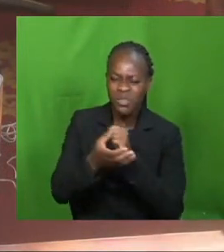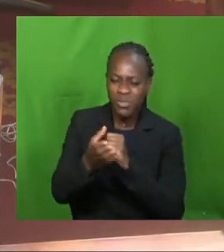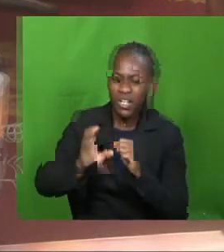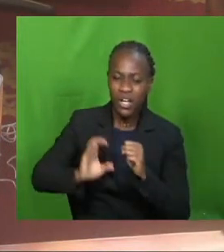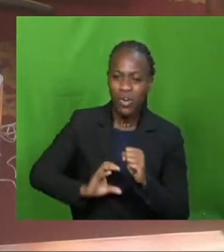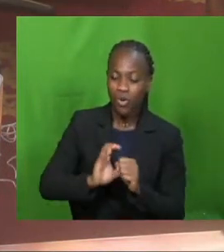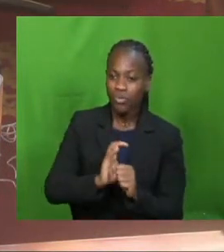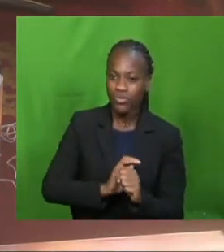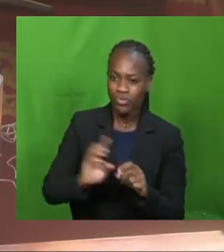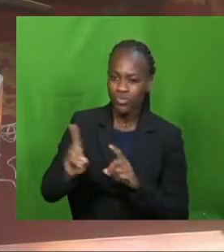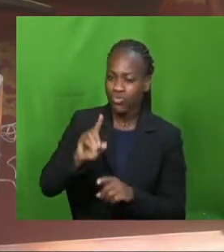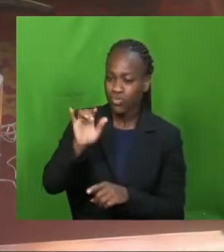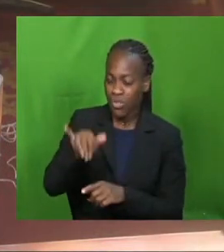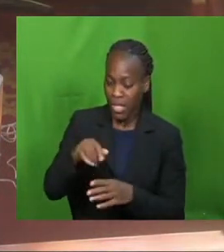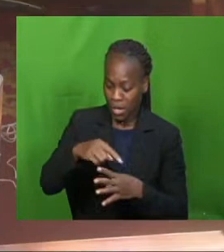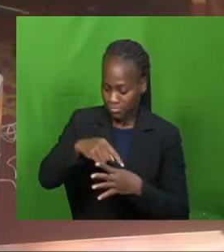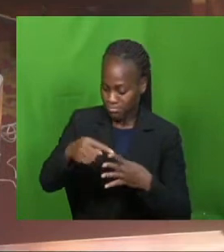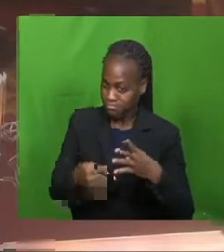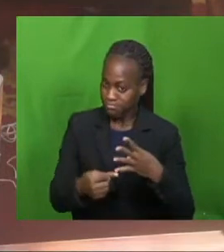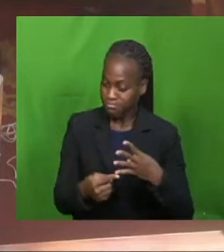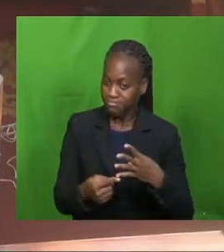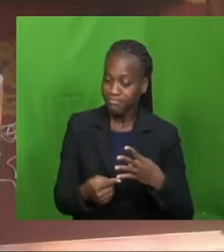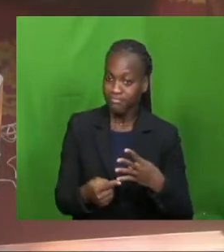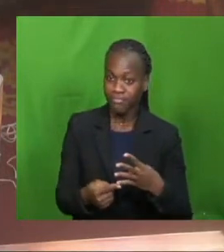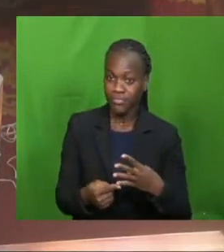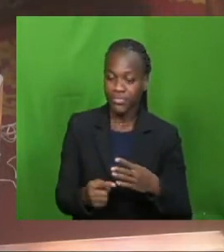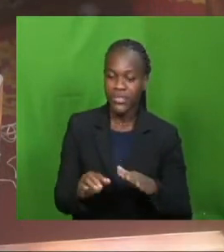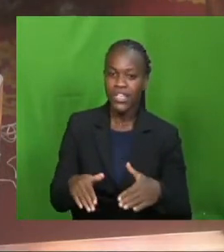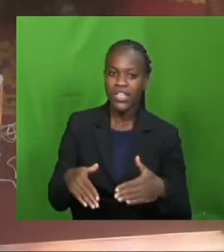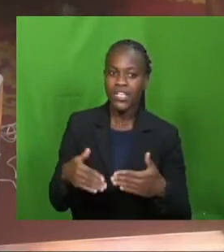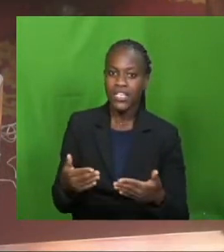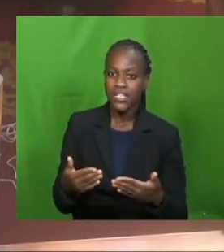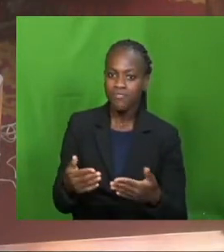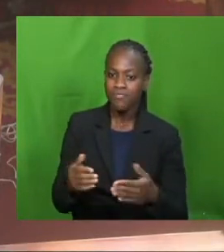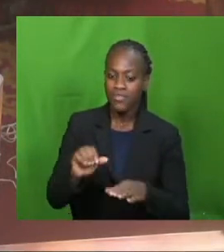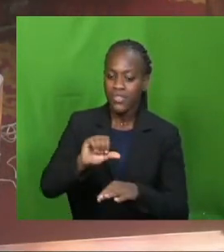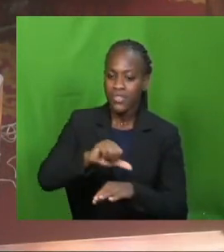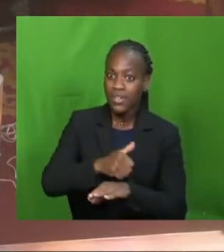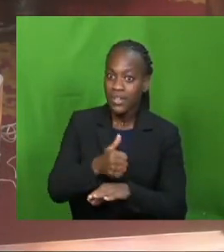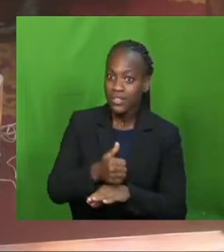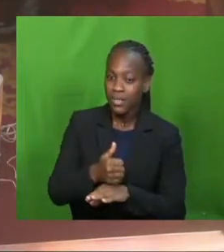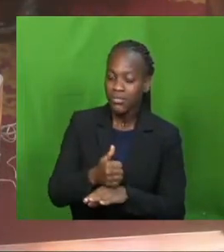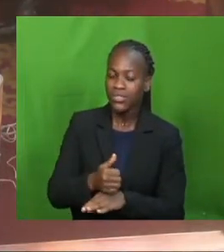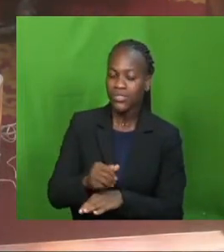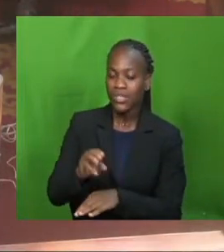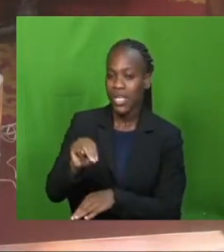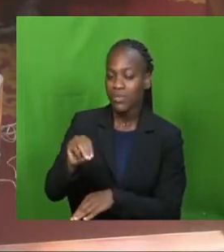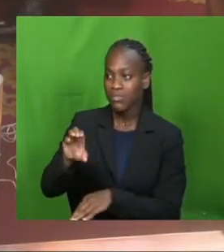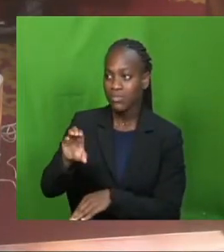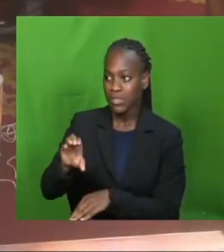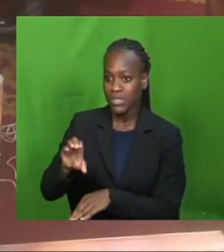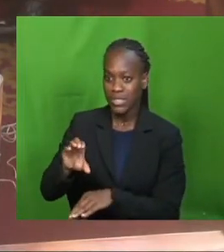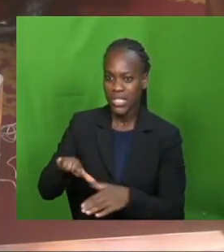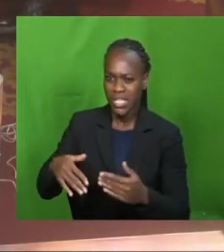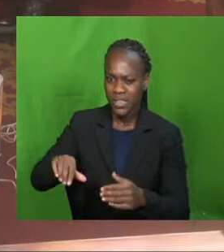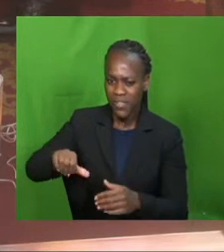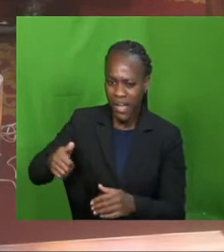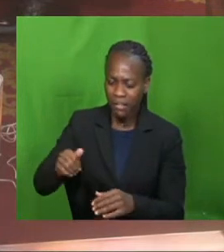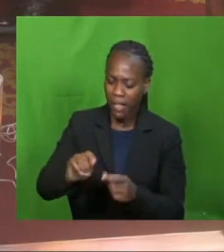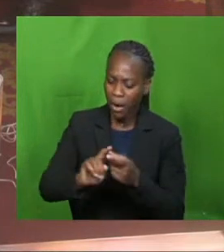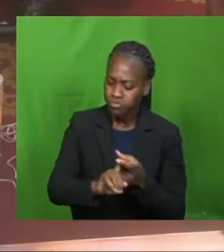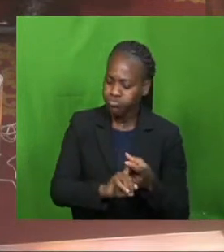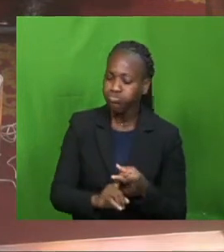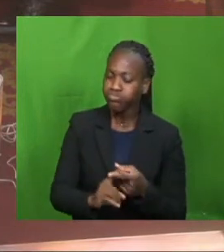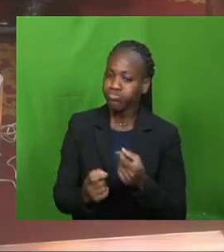execute this mechanism. The Ministry provided set-up support to the NMC and requested other affiliate bodies to extend